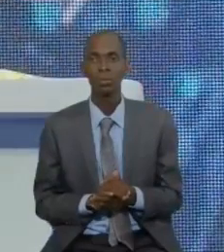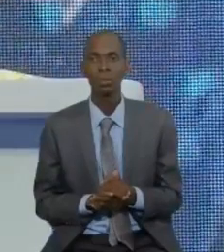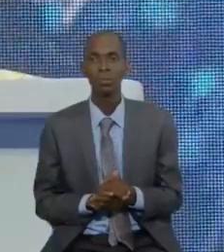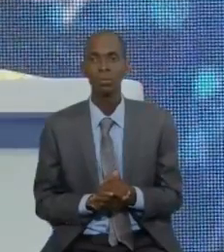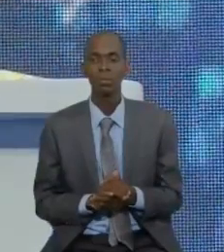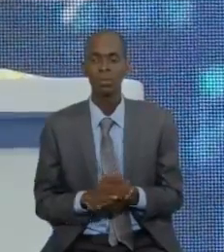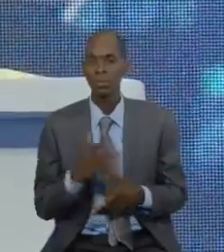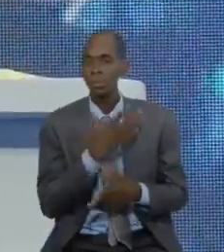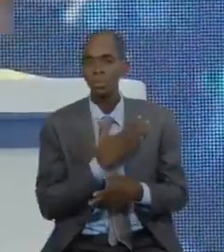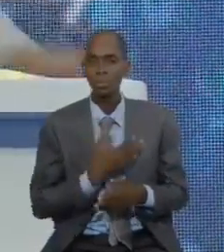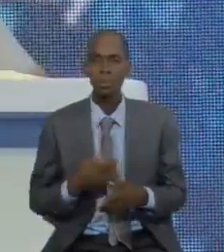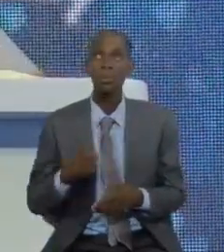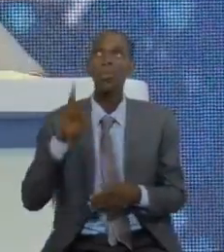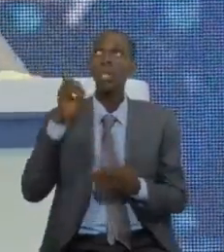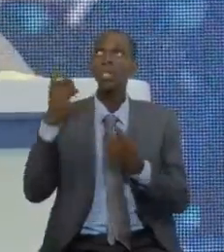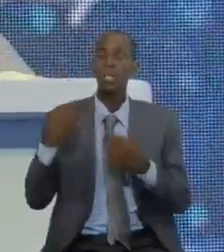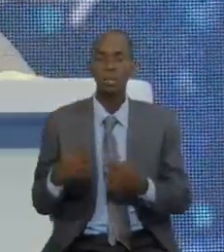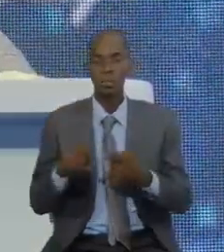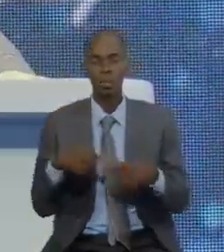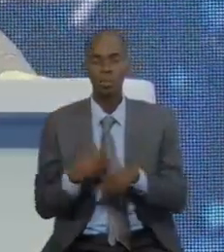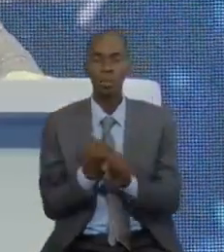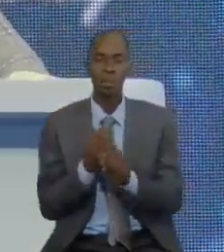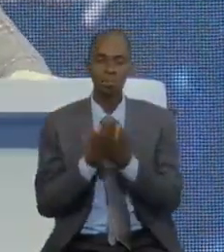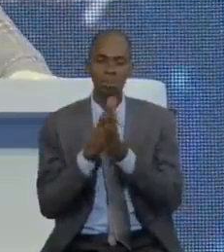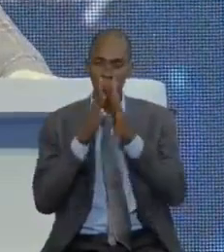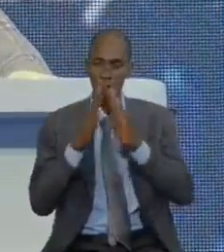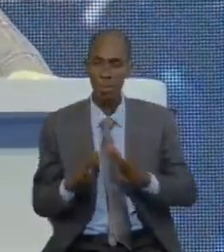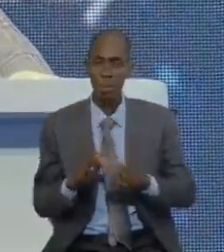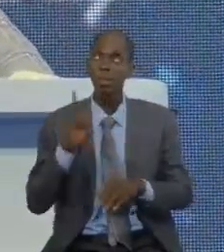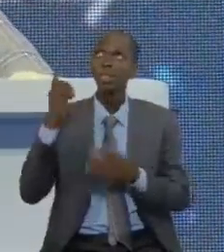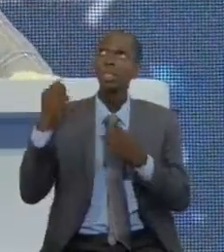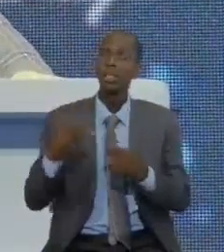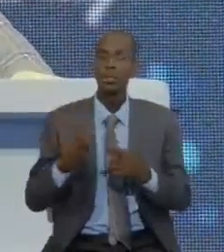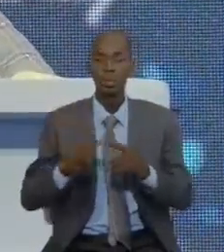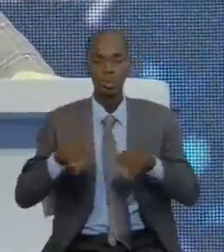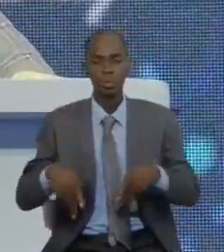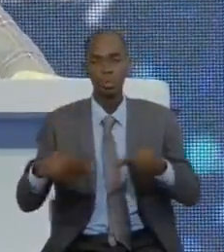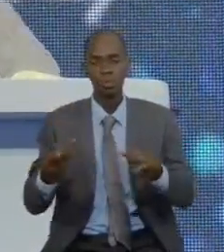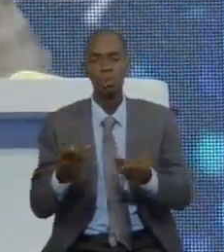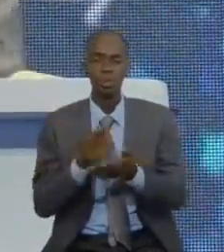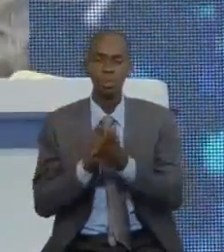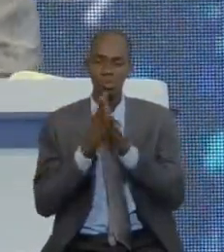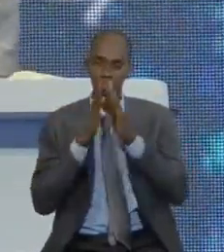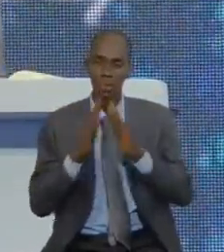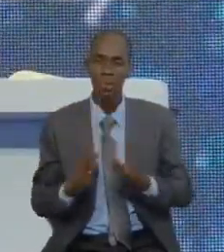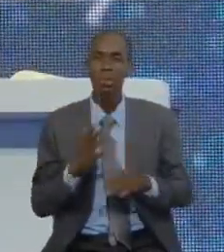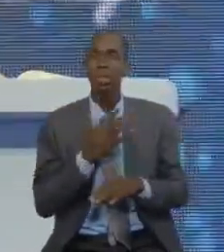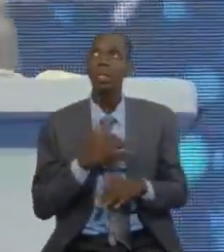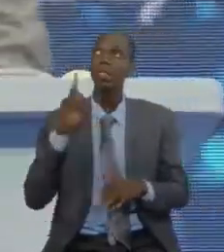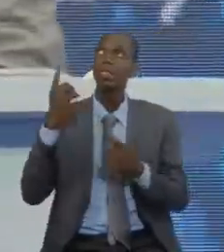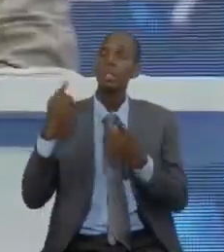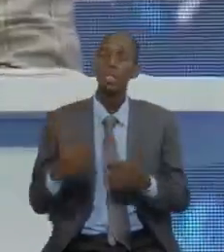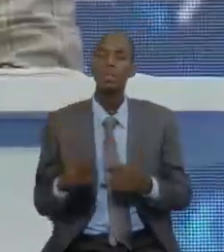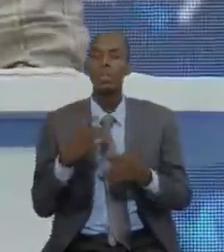And he came and preached peace. And he came and provided peace. And he came and